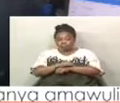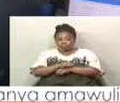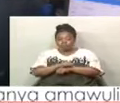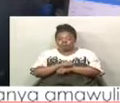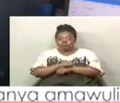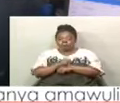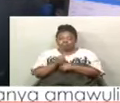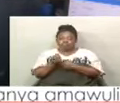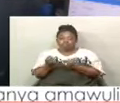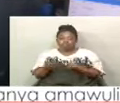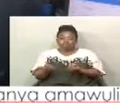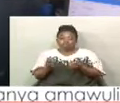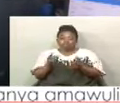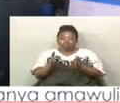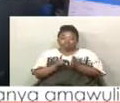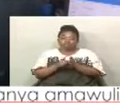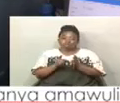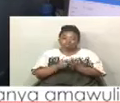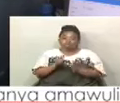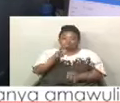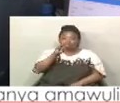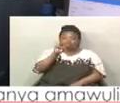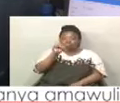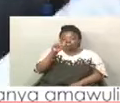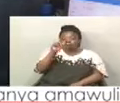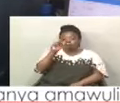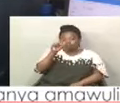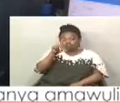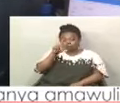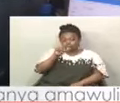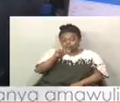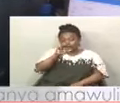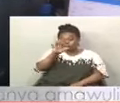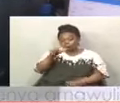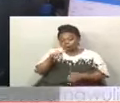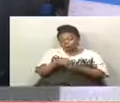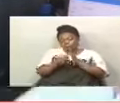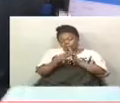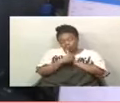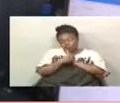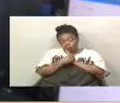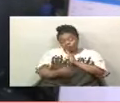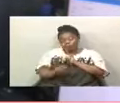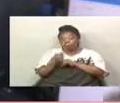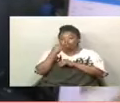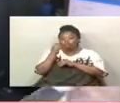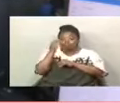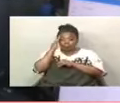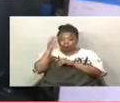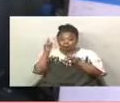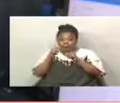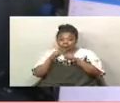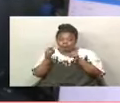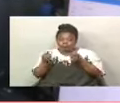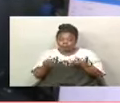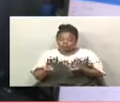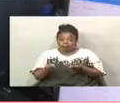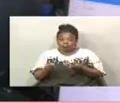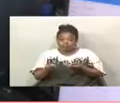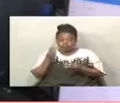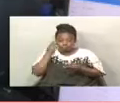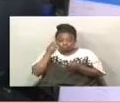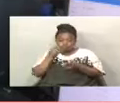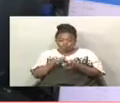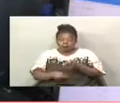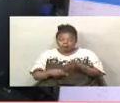Muyingo walimu General Katumba wamala walimu bona abakugu be mumanyi era be batwale milimeno be balaba